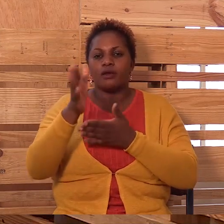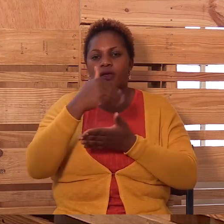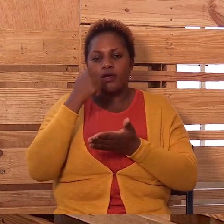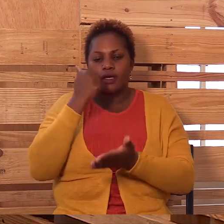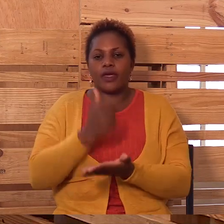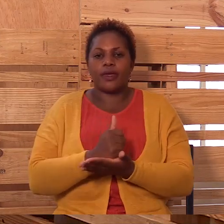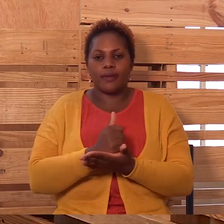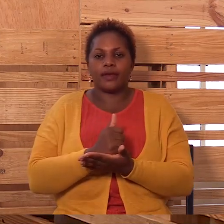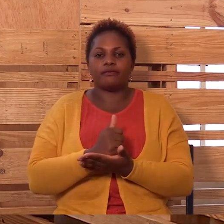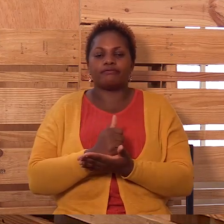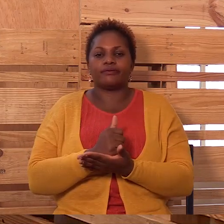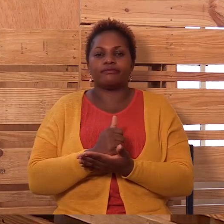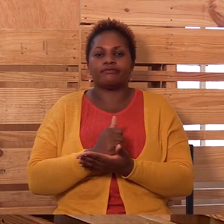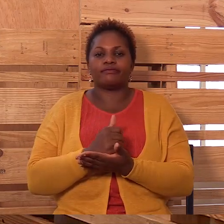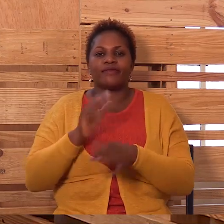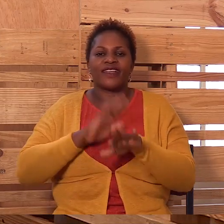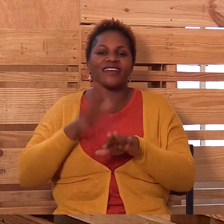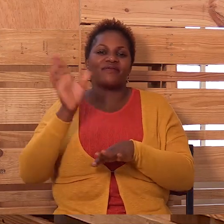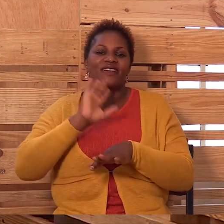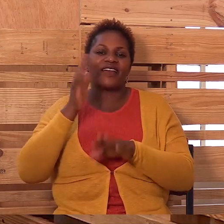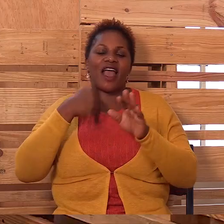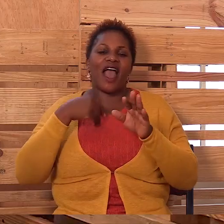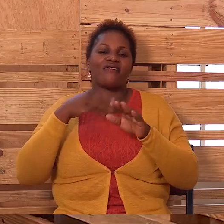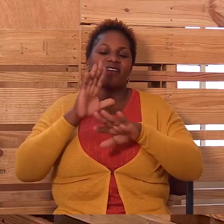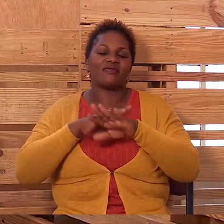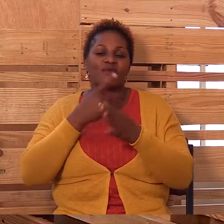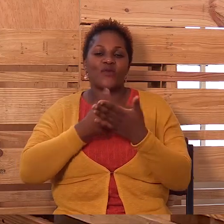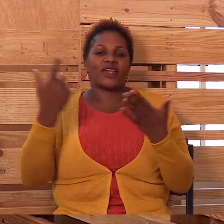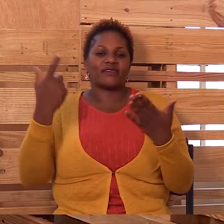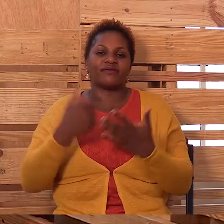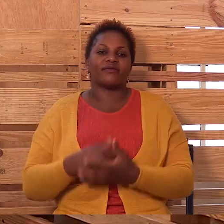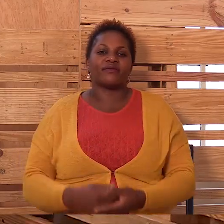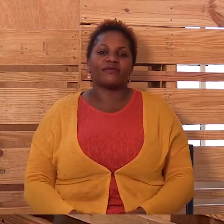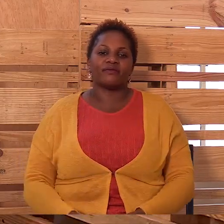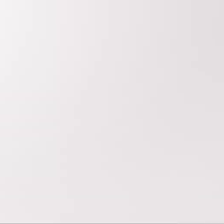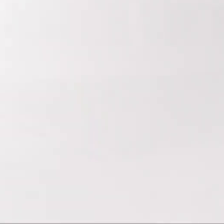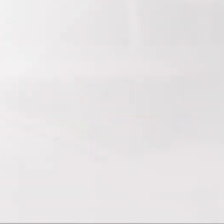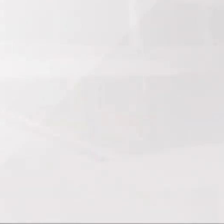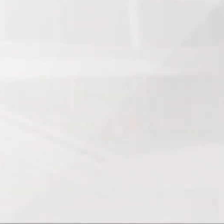Jesus' name we pray and believe. Amen. Goodbye, and have a lovely week.